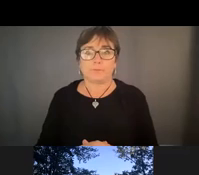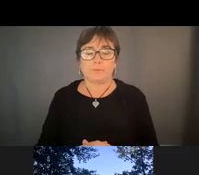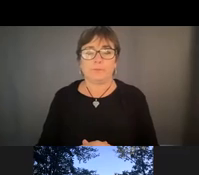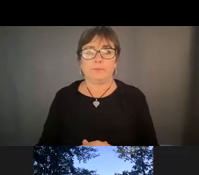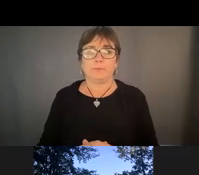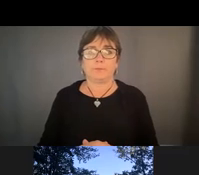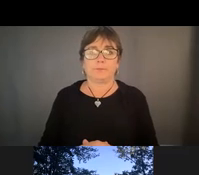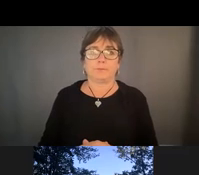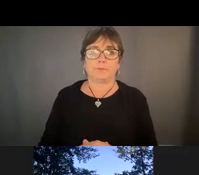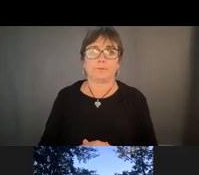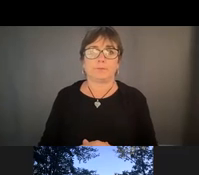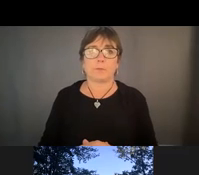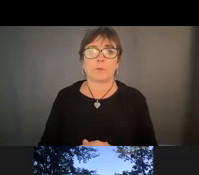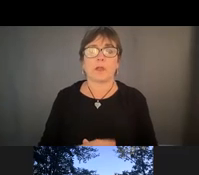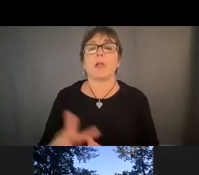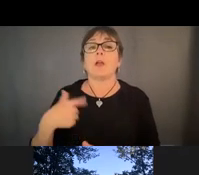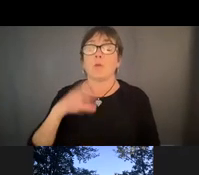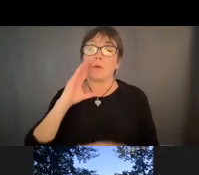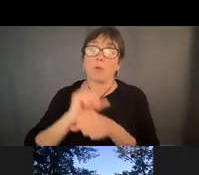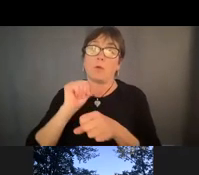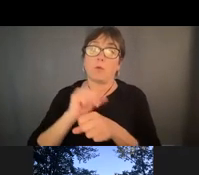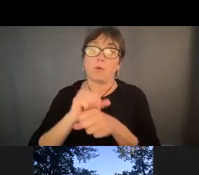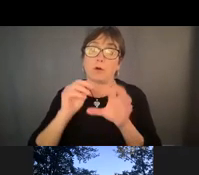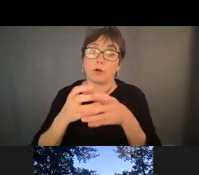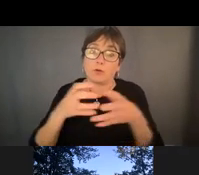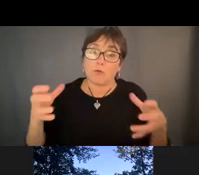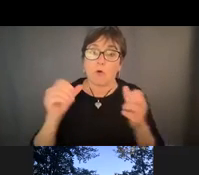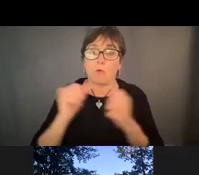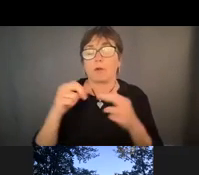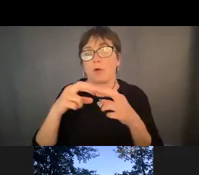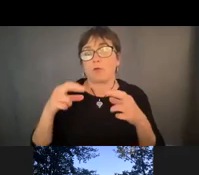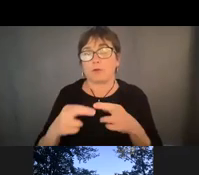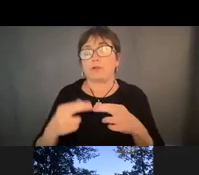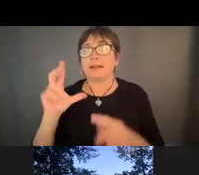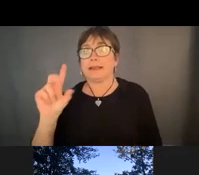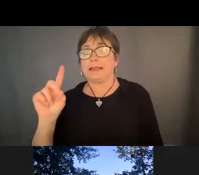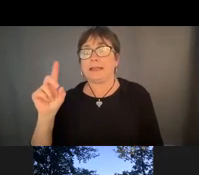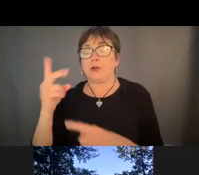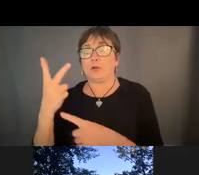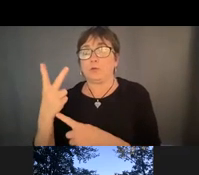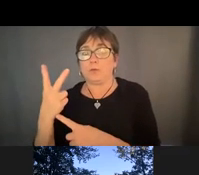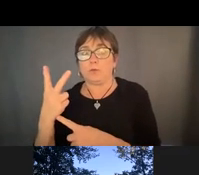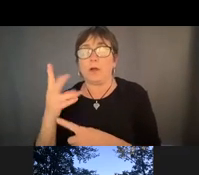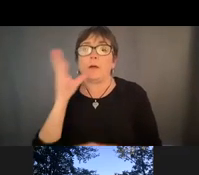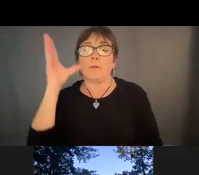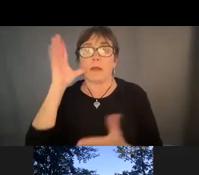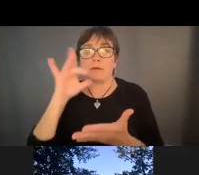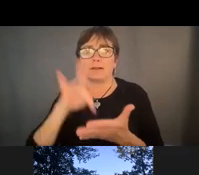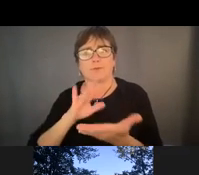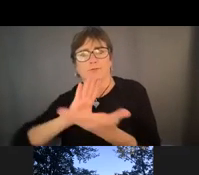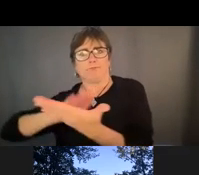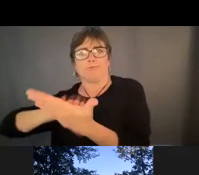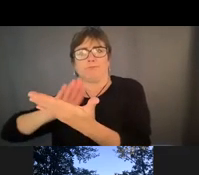And so we're also going to work and grow with our Region D2 parent centers. I want to give a shout out to our parent centers. They've been so patient as